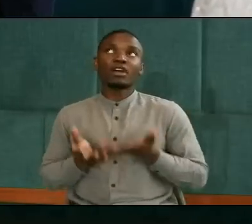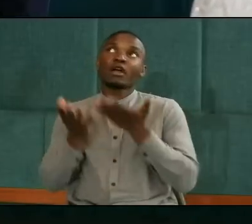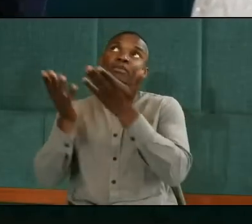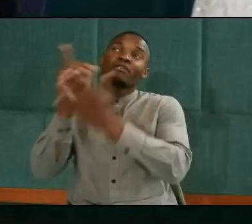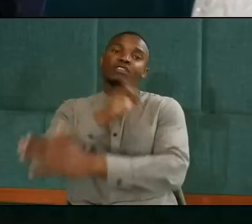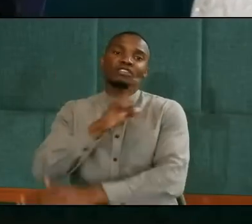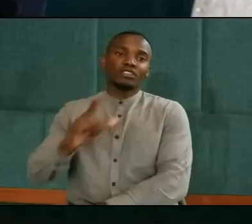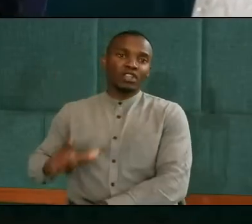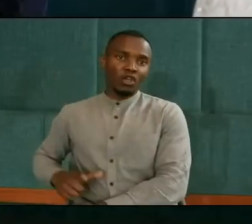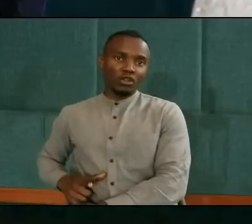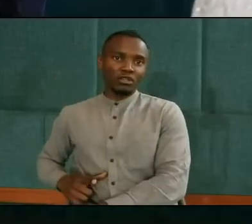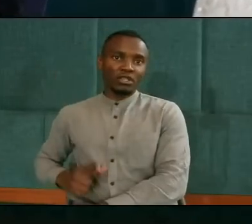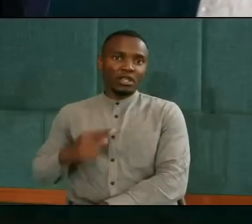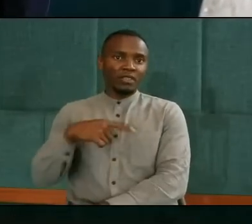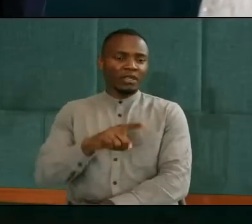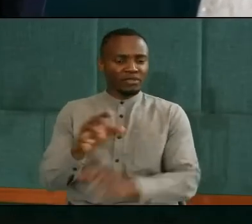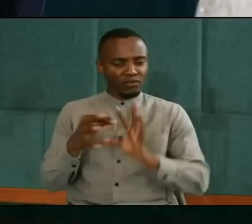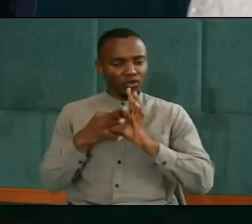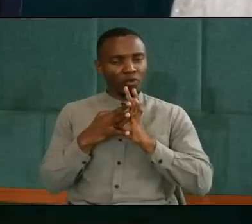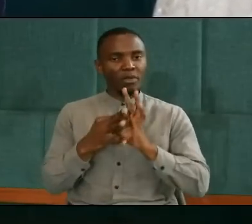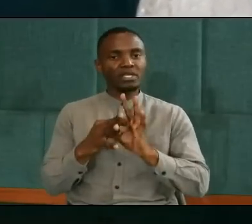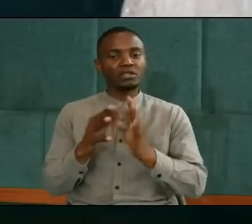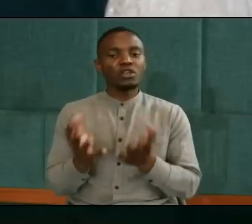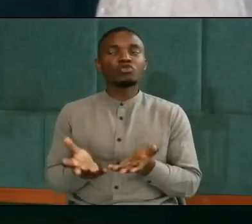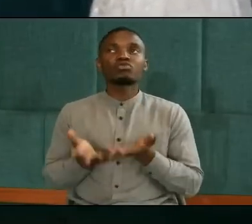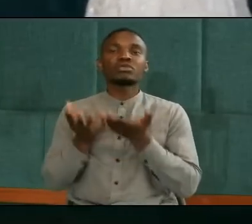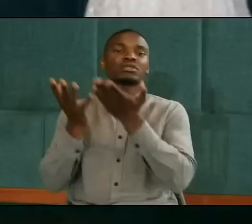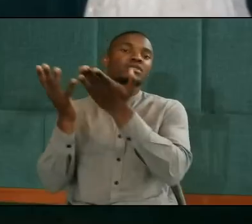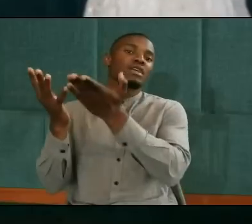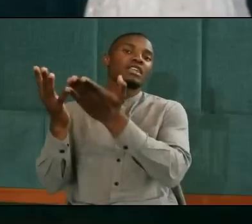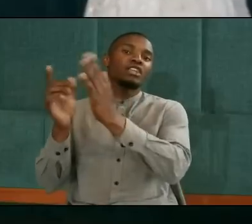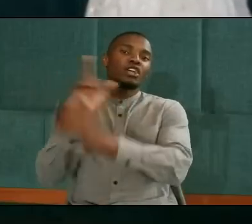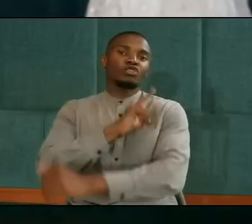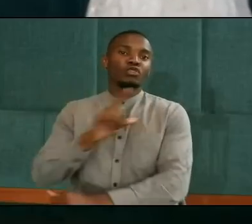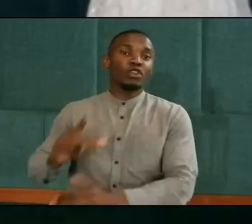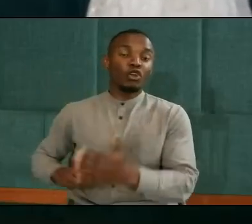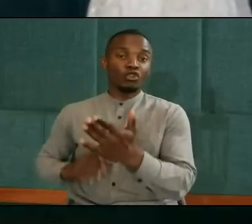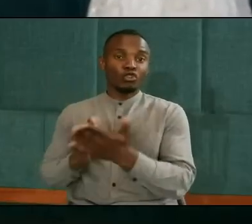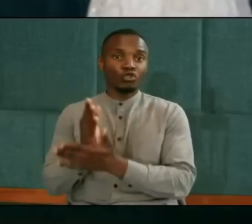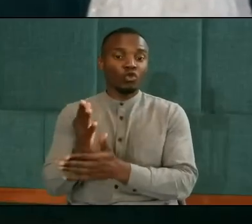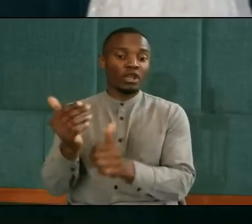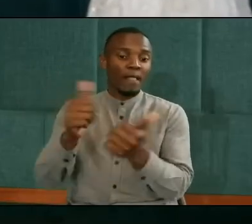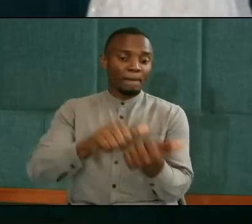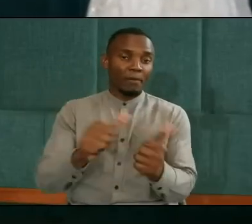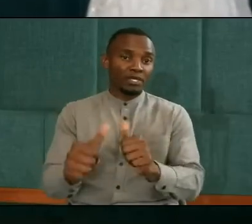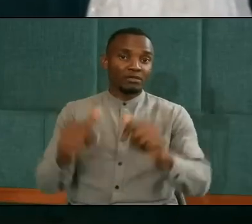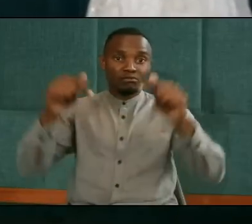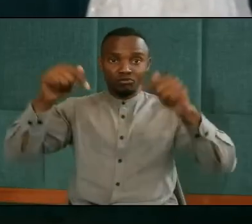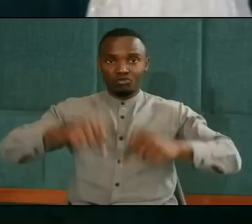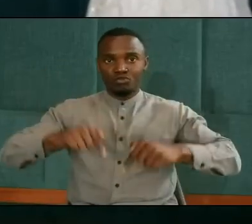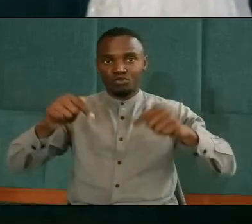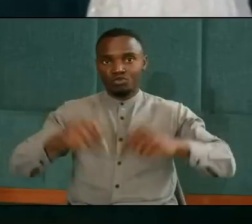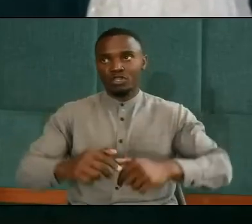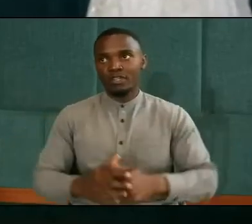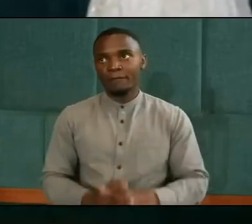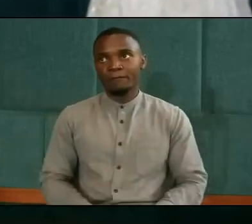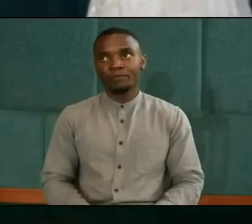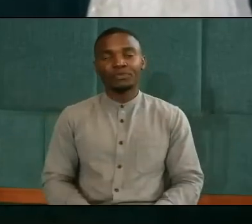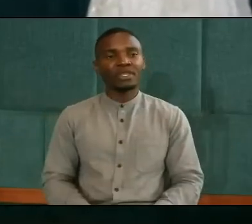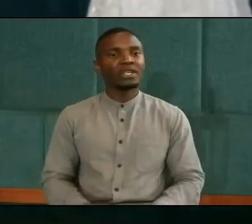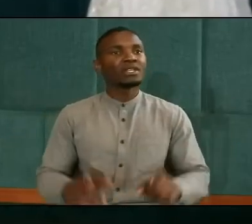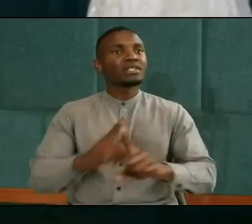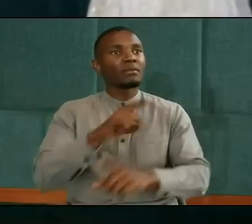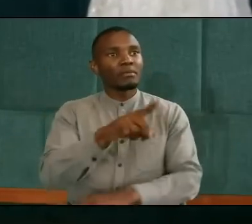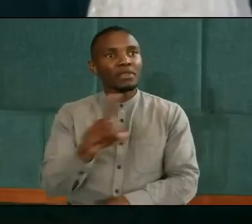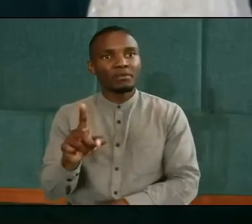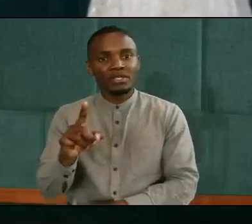made a commitment to surrender to the Lord in baptism today. They read